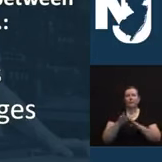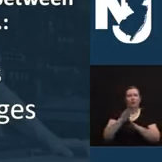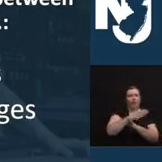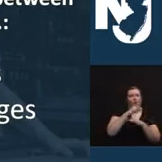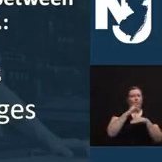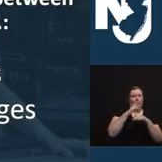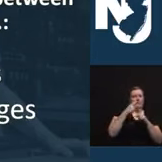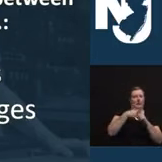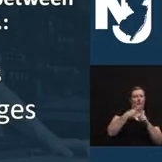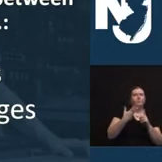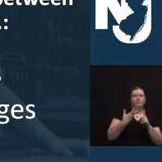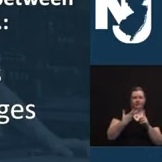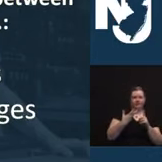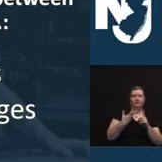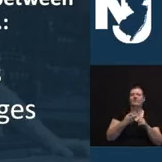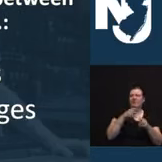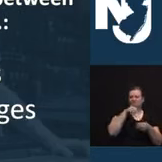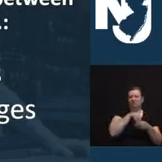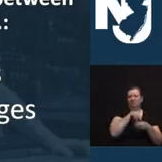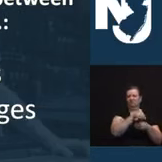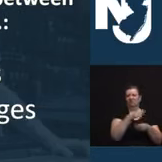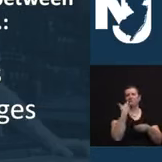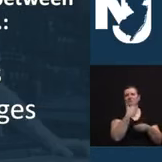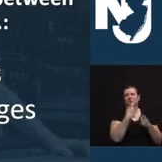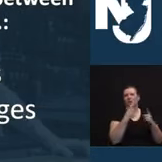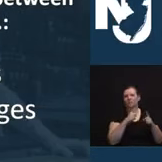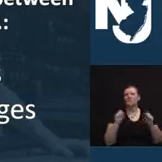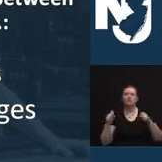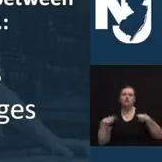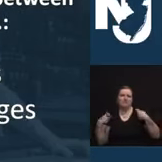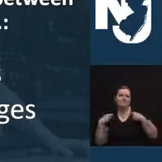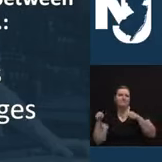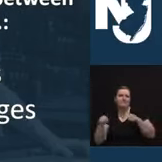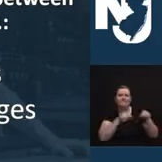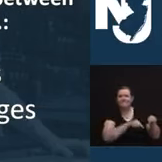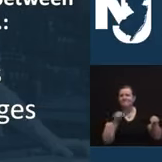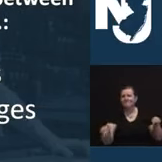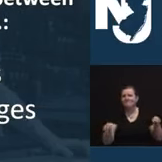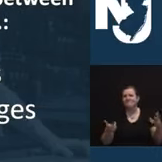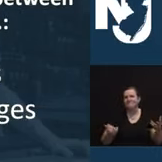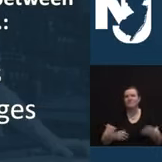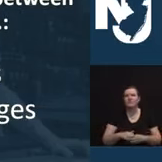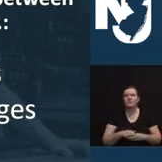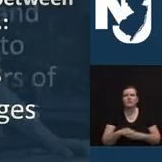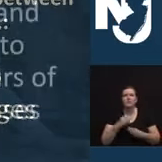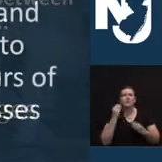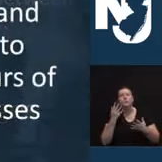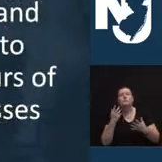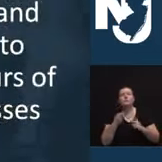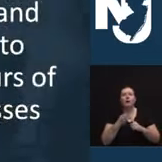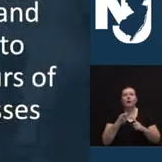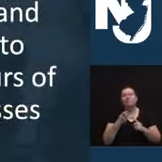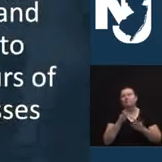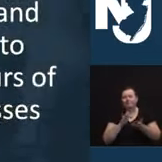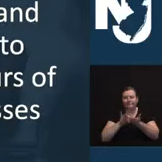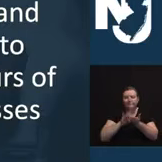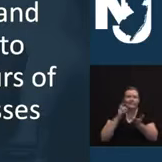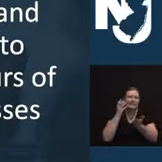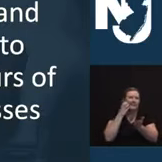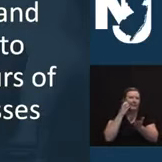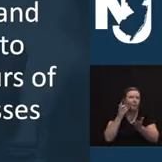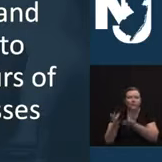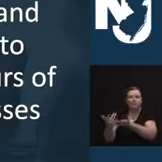data from 98 million cell phones. So, therefore, today, I will be